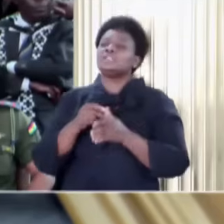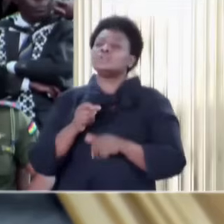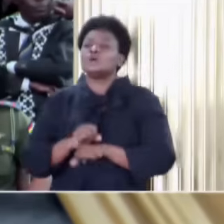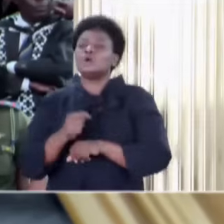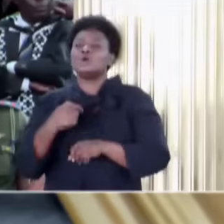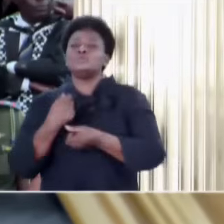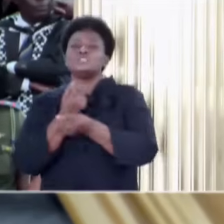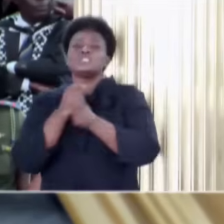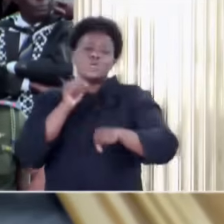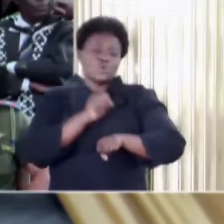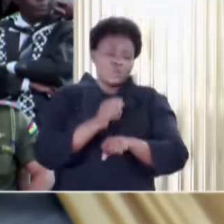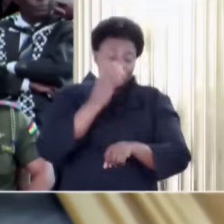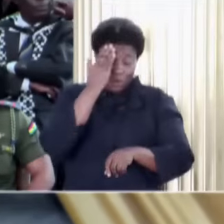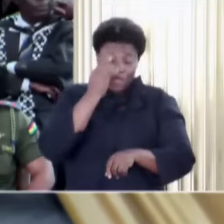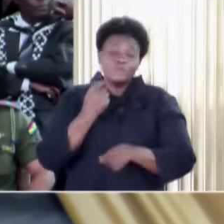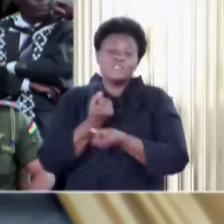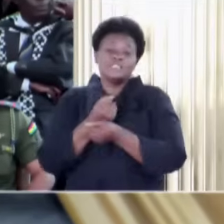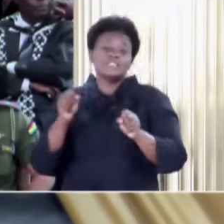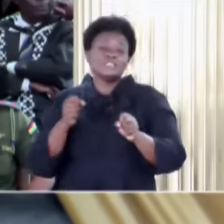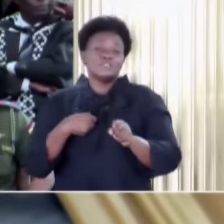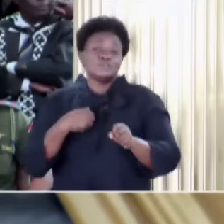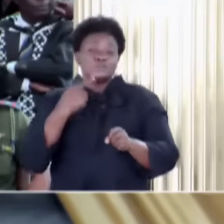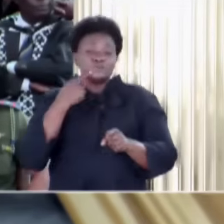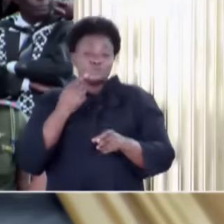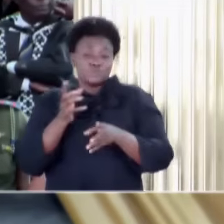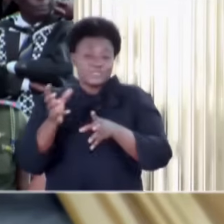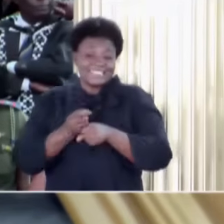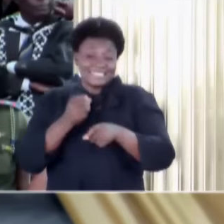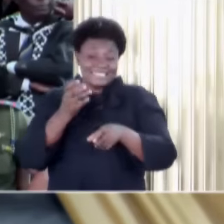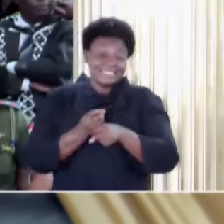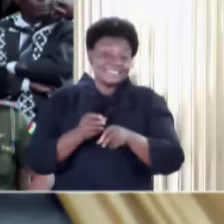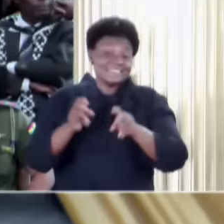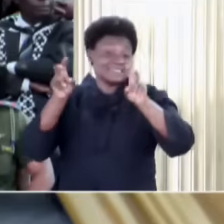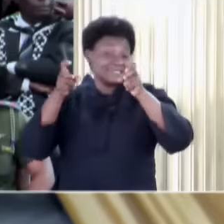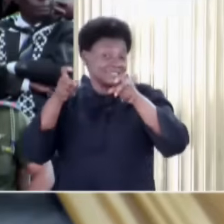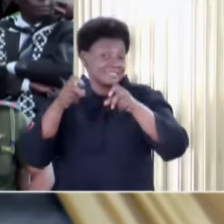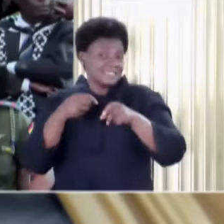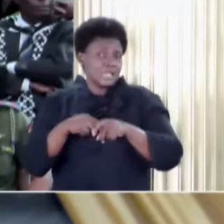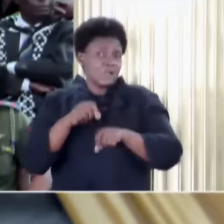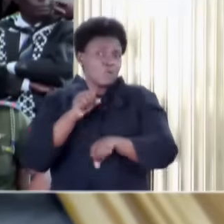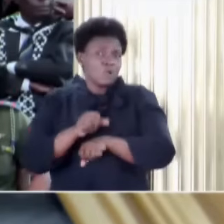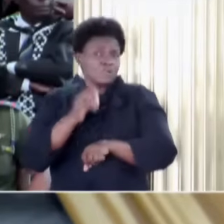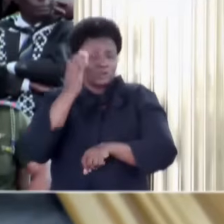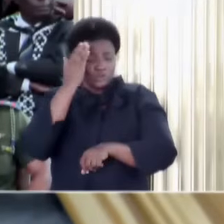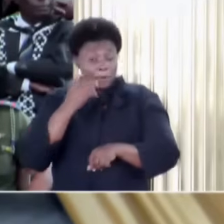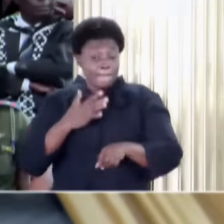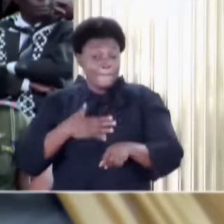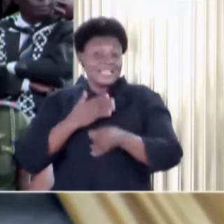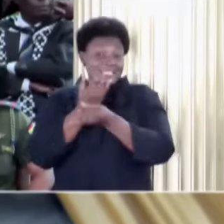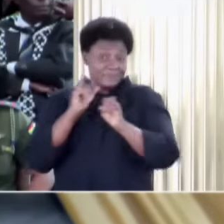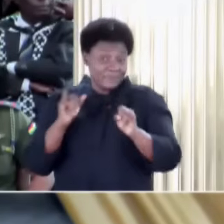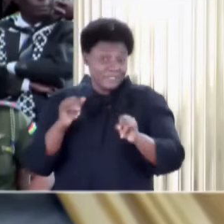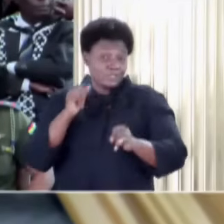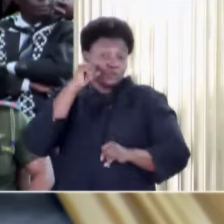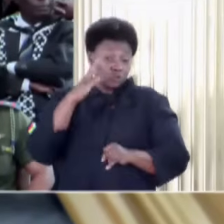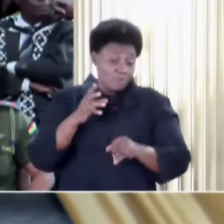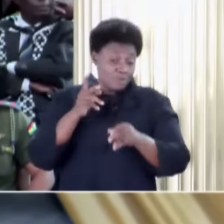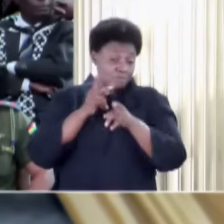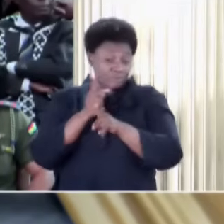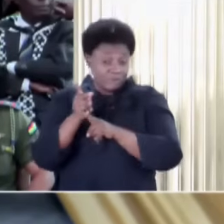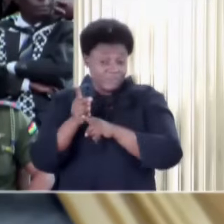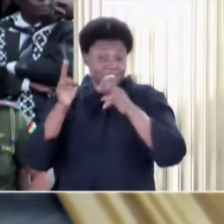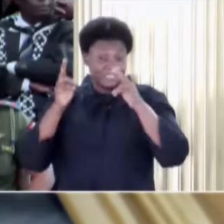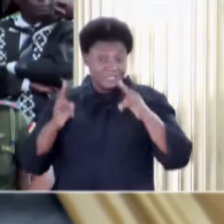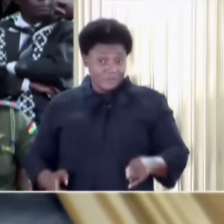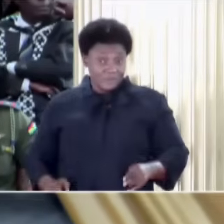not work assuming entitlement. I work knowing that my independence as a woman, as a professional, as a human